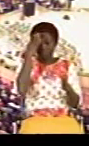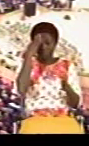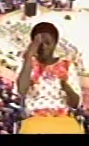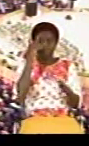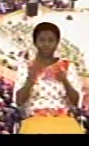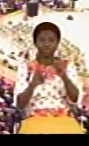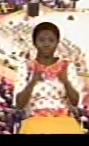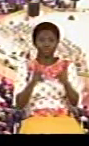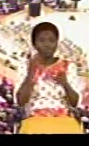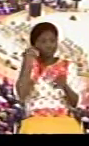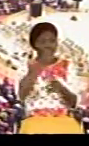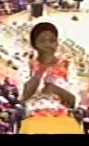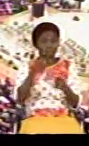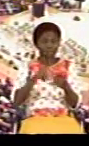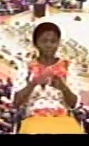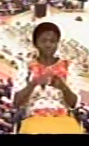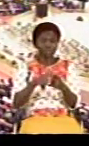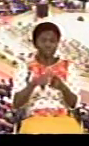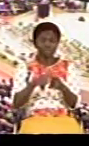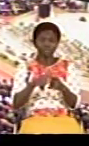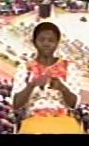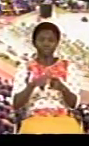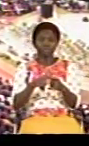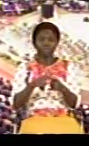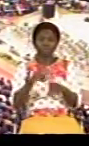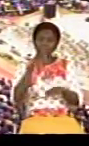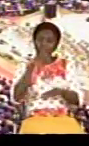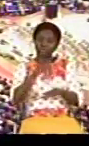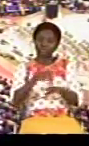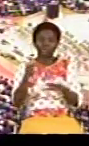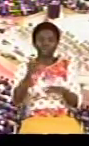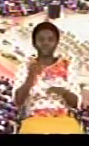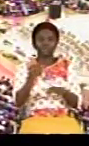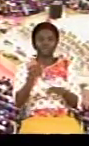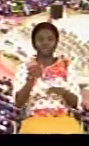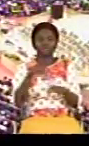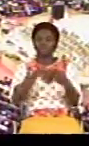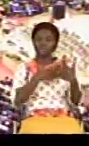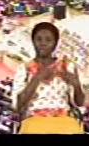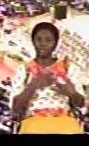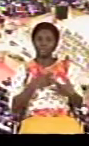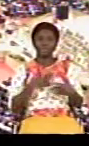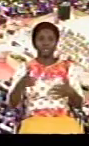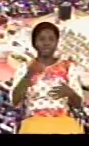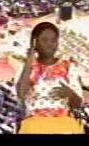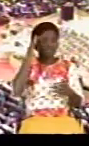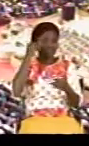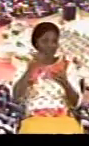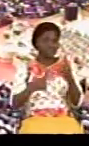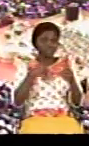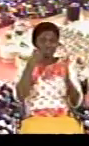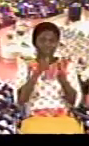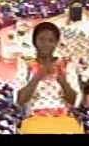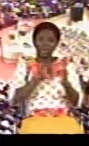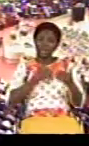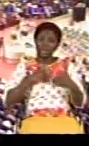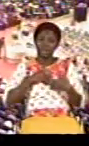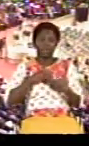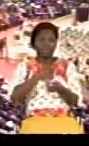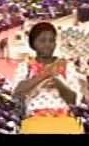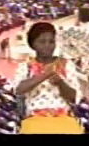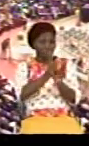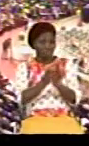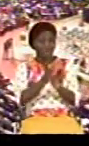to finally say, okay, I've repented. For many things to happen and for them to finally surrender